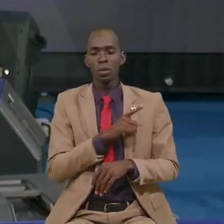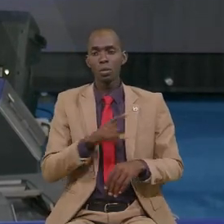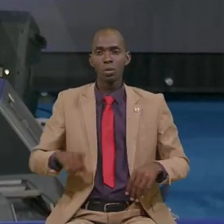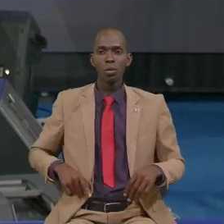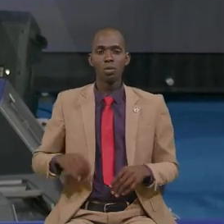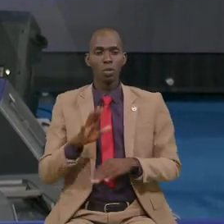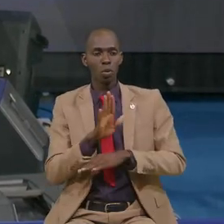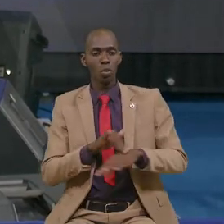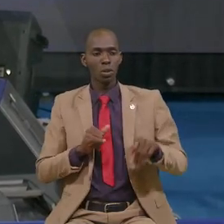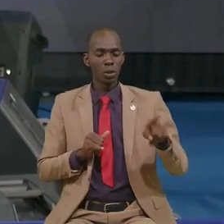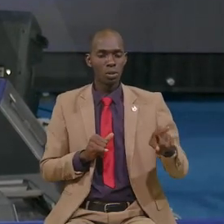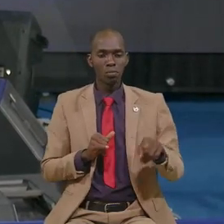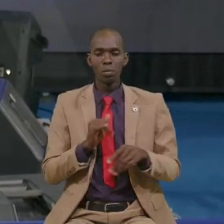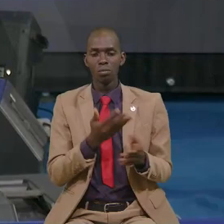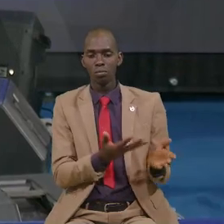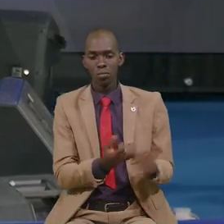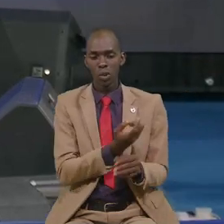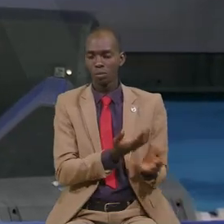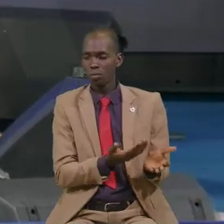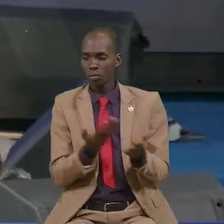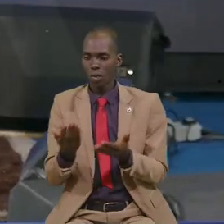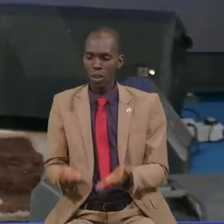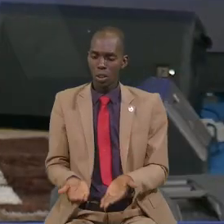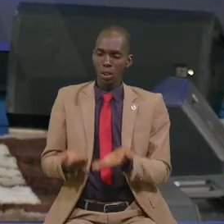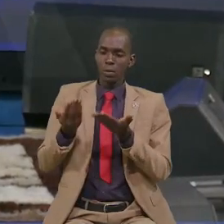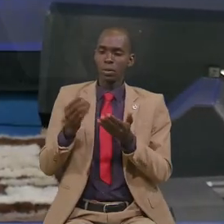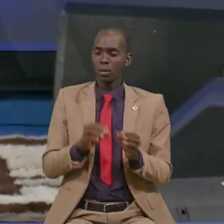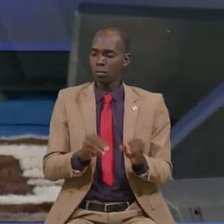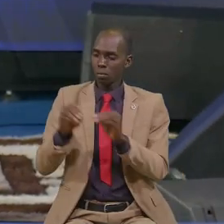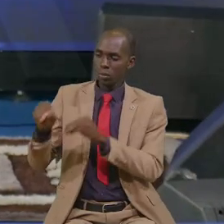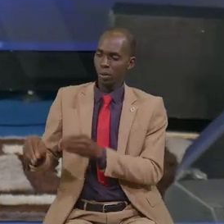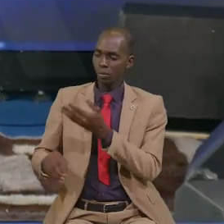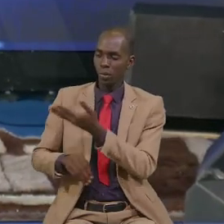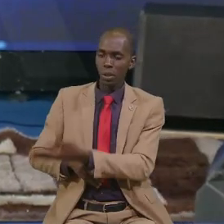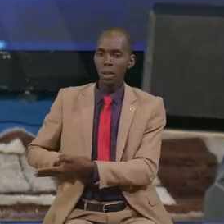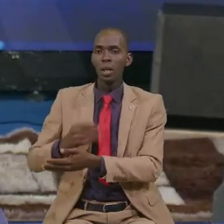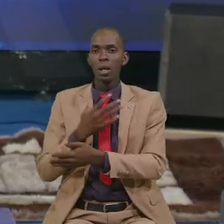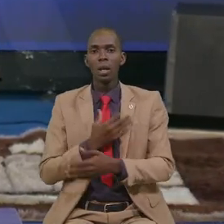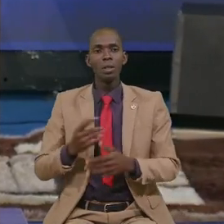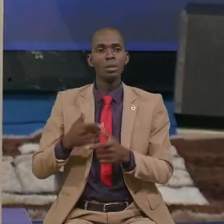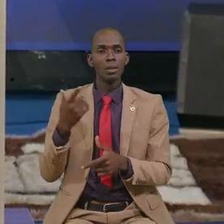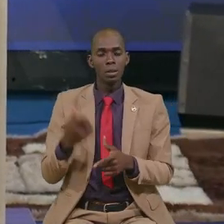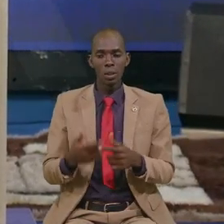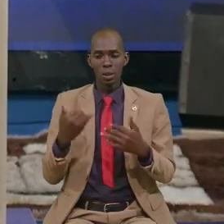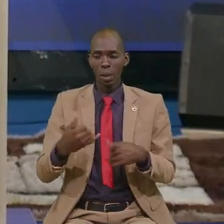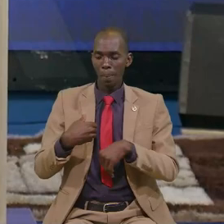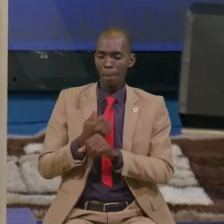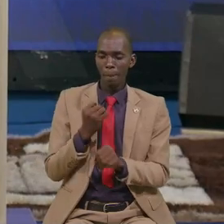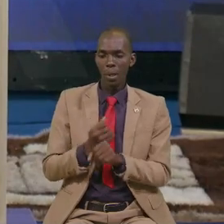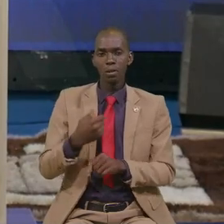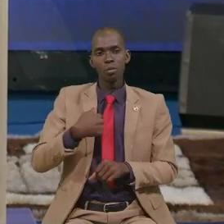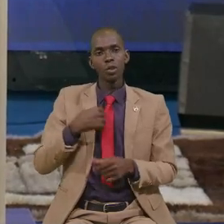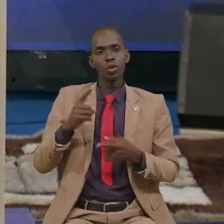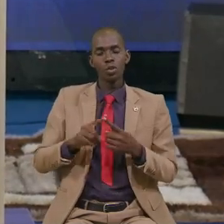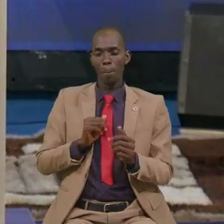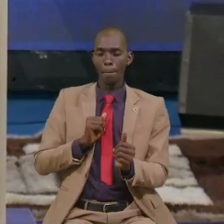him, taking him, lifting him, setting him down. And then he caused me to pass by